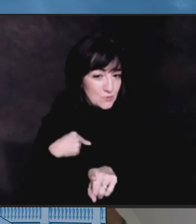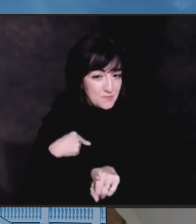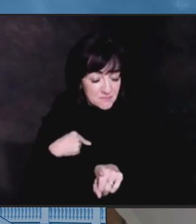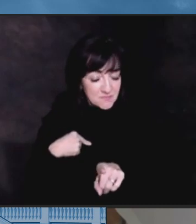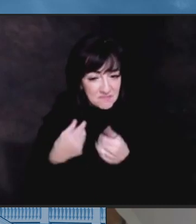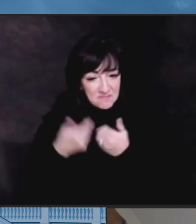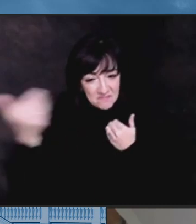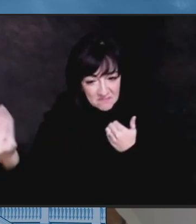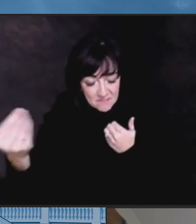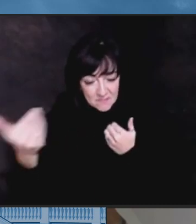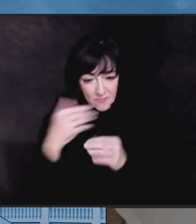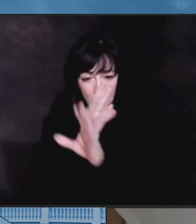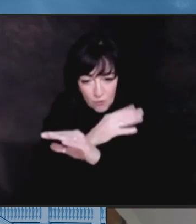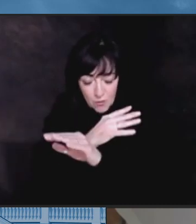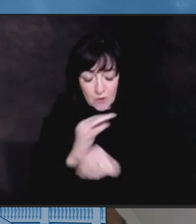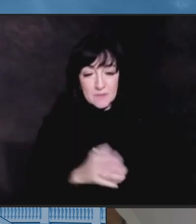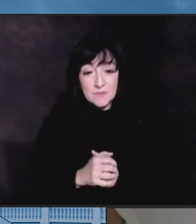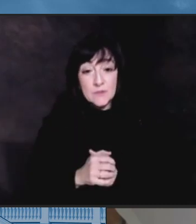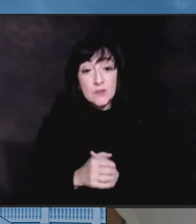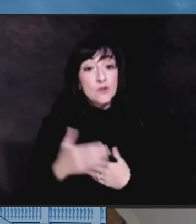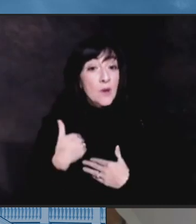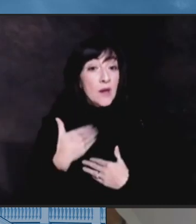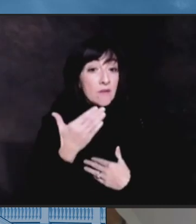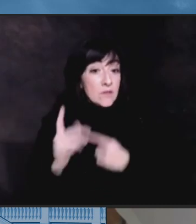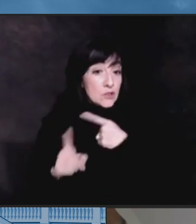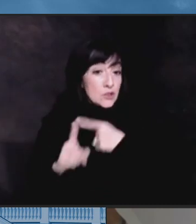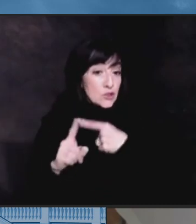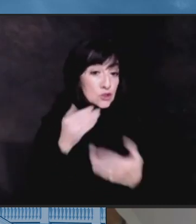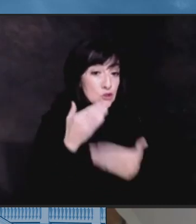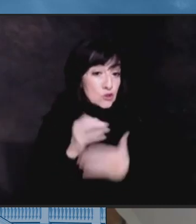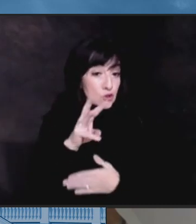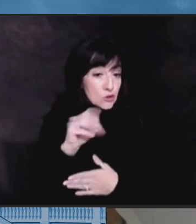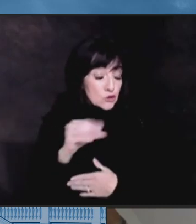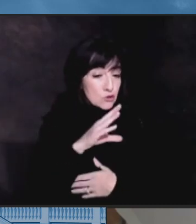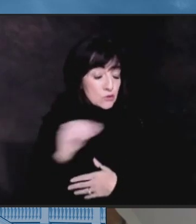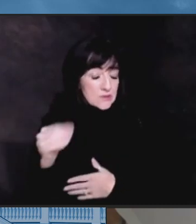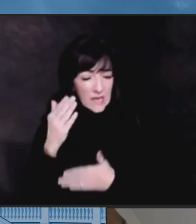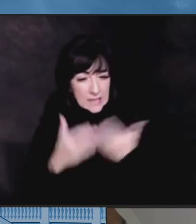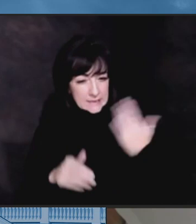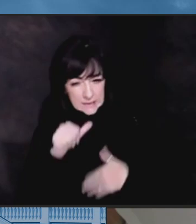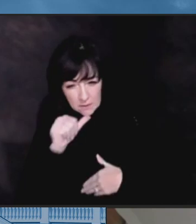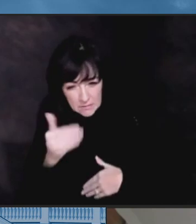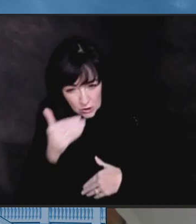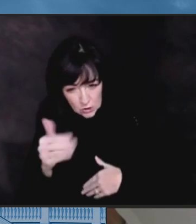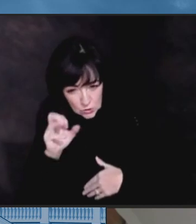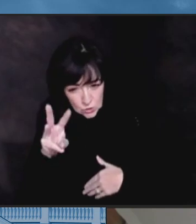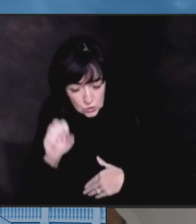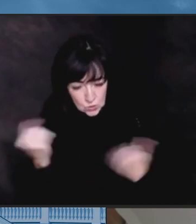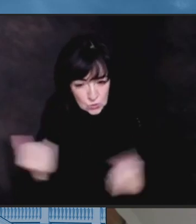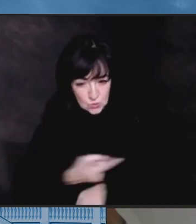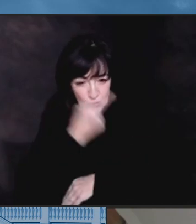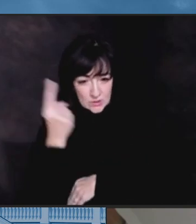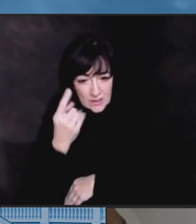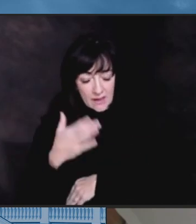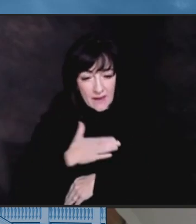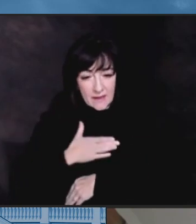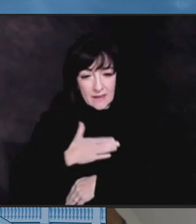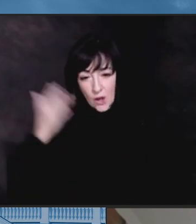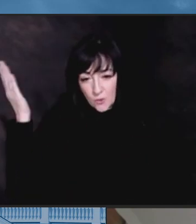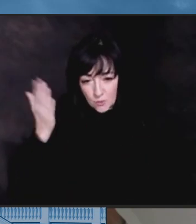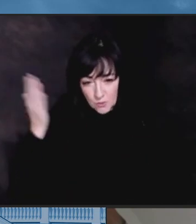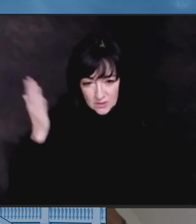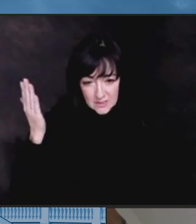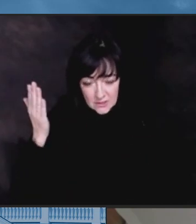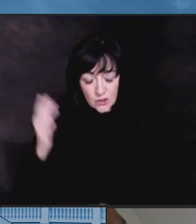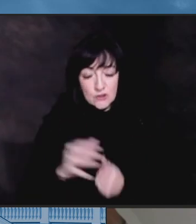for joining us. We have good news and some not so good news in our presentation today. And the good news is we'll